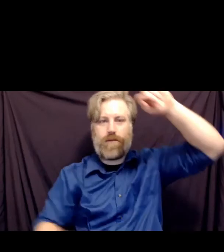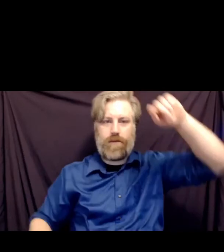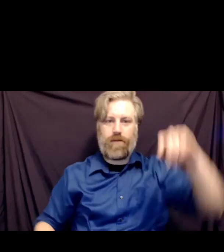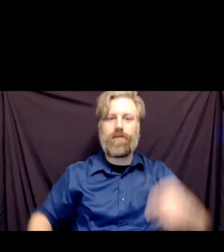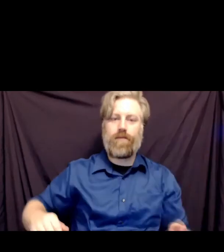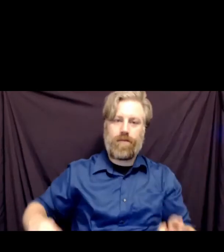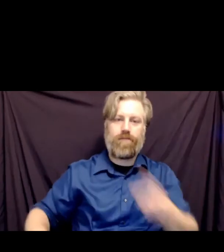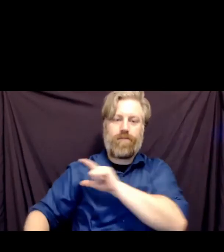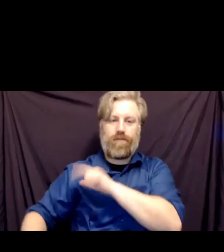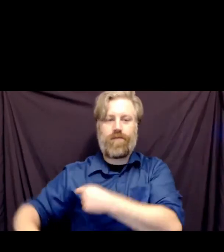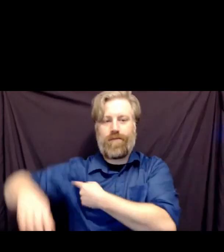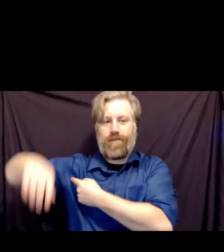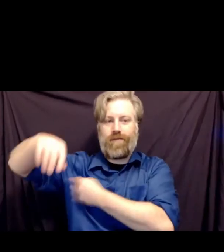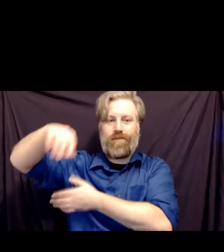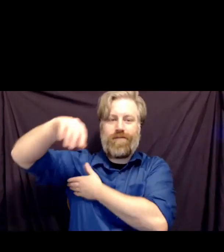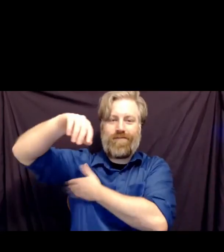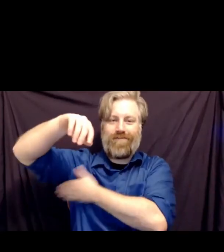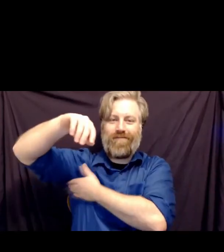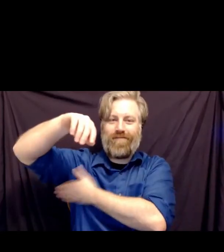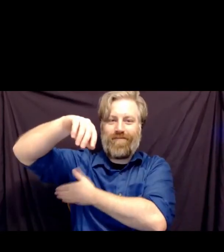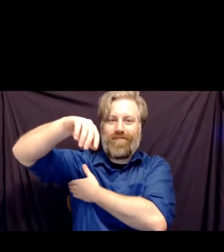Right armpit.